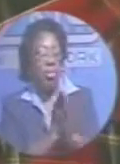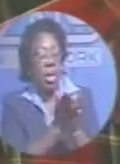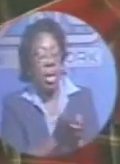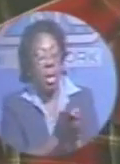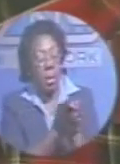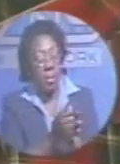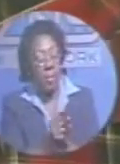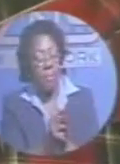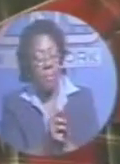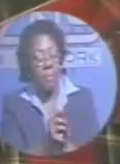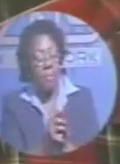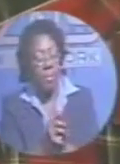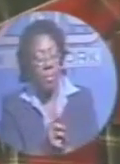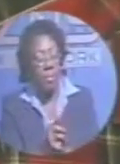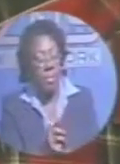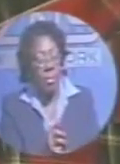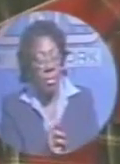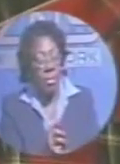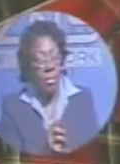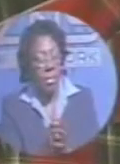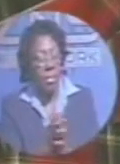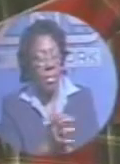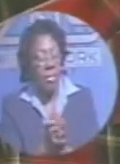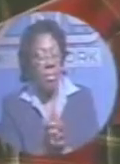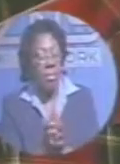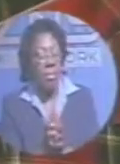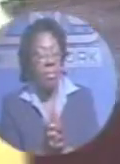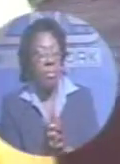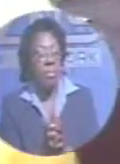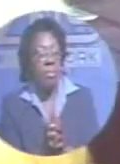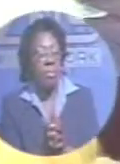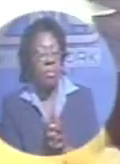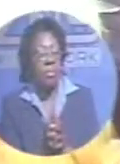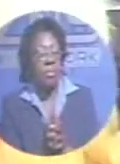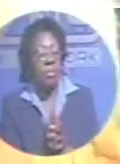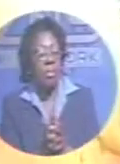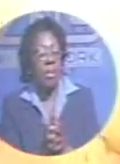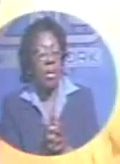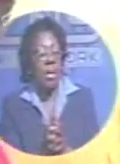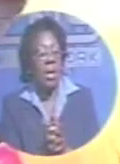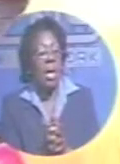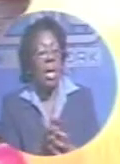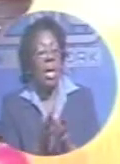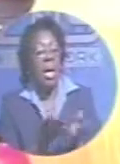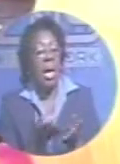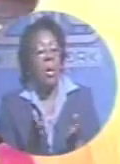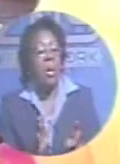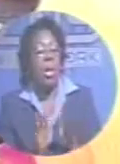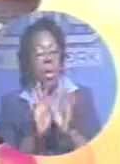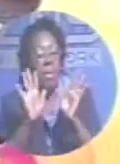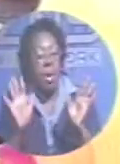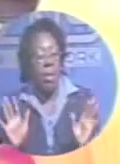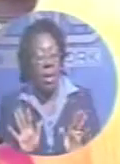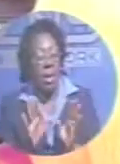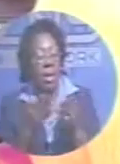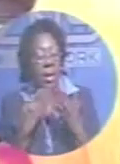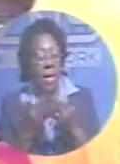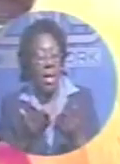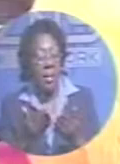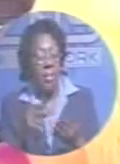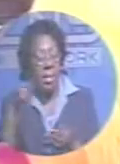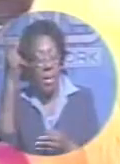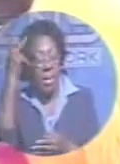you've been sponsoring the Auckland's Regatta for over 25 years. I want to publicly now thank Mr.